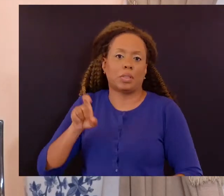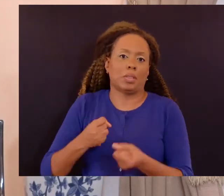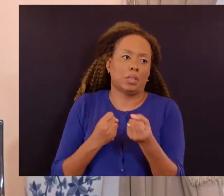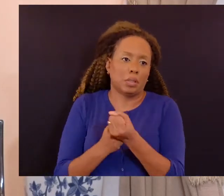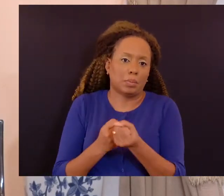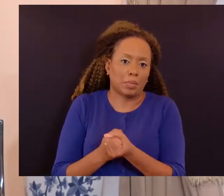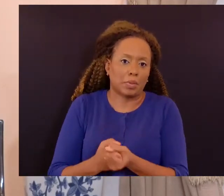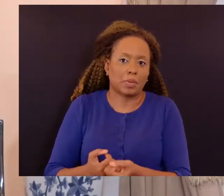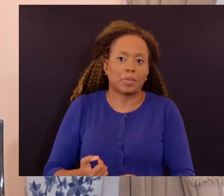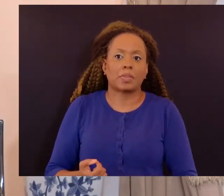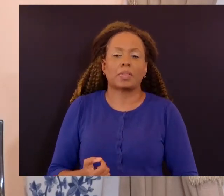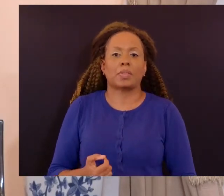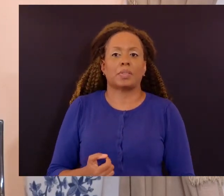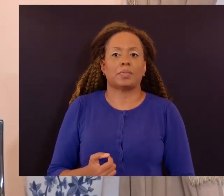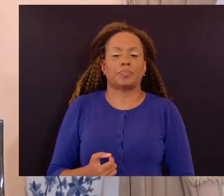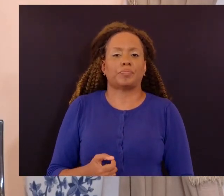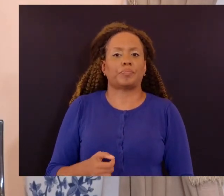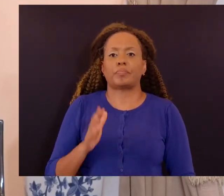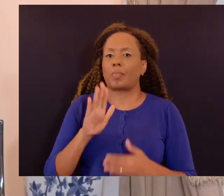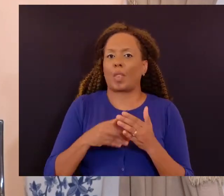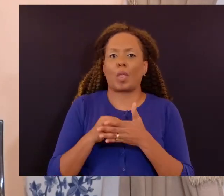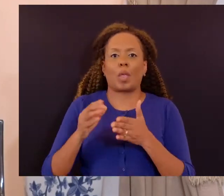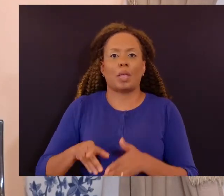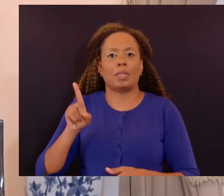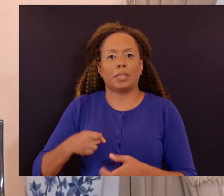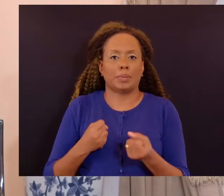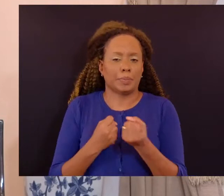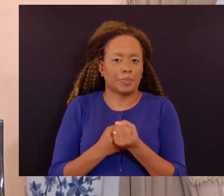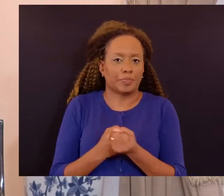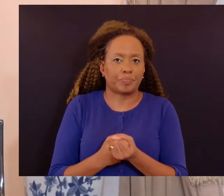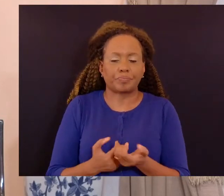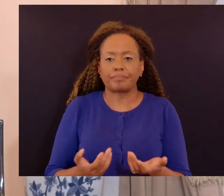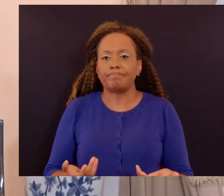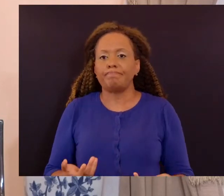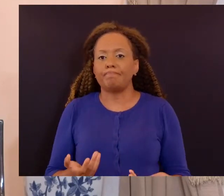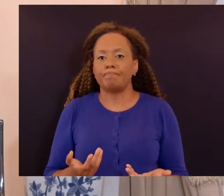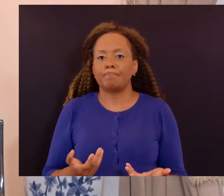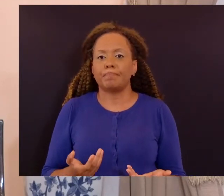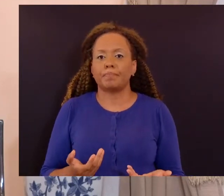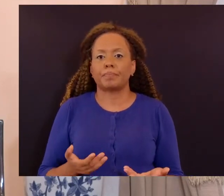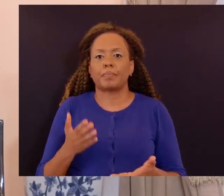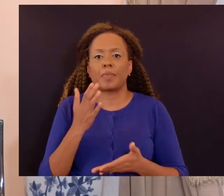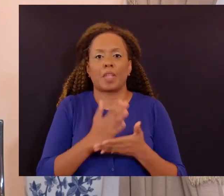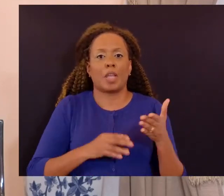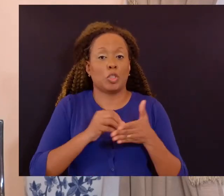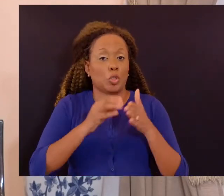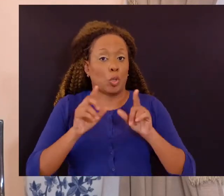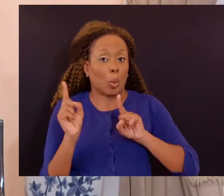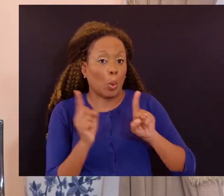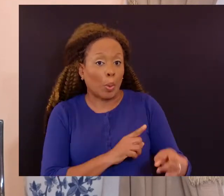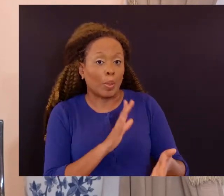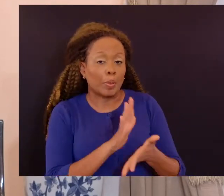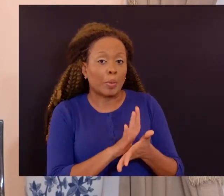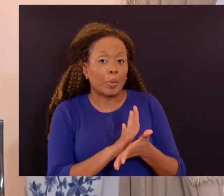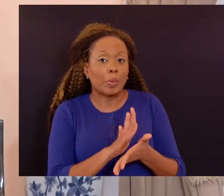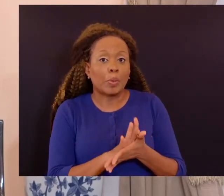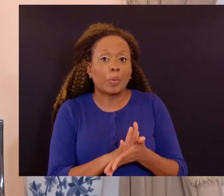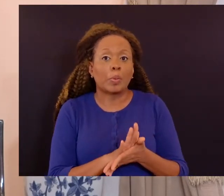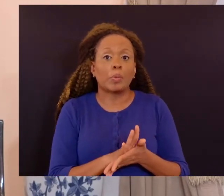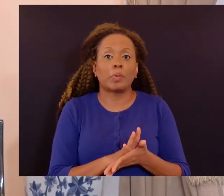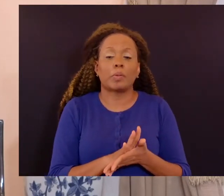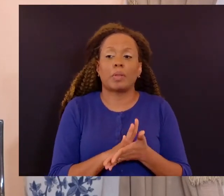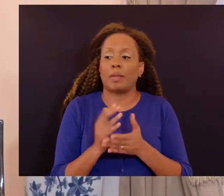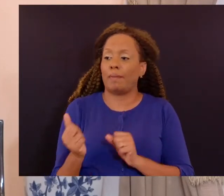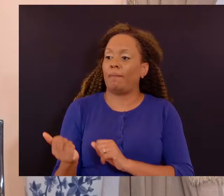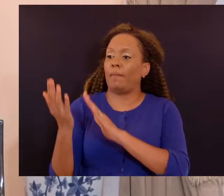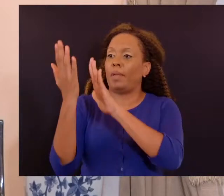this point in time who require the support. Students are going to school, yes, and they're able to do